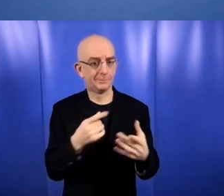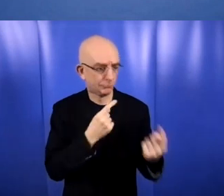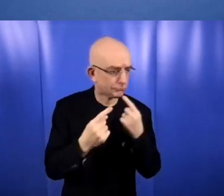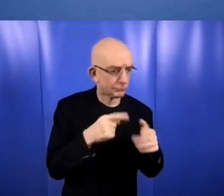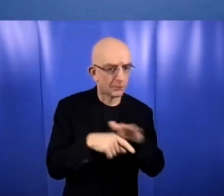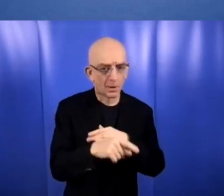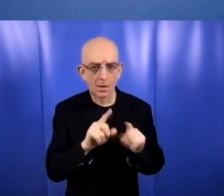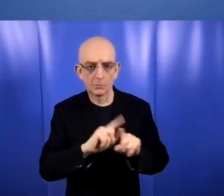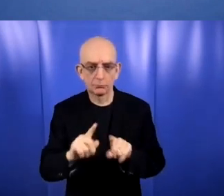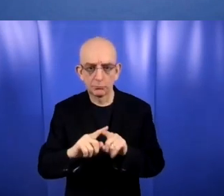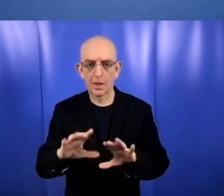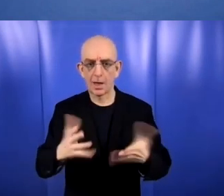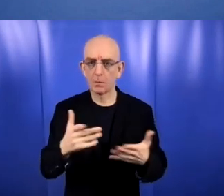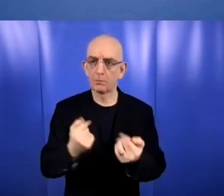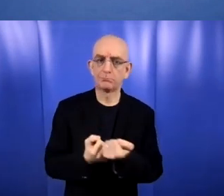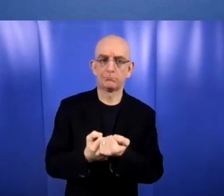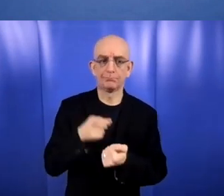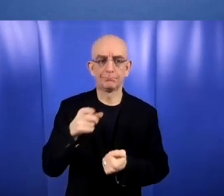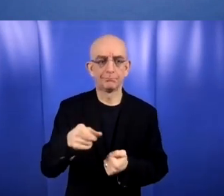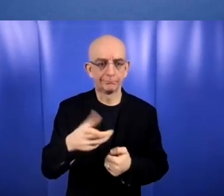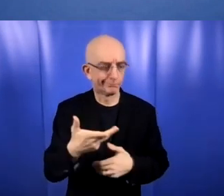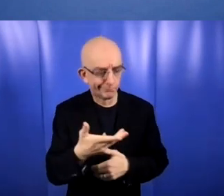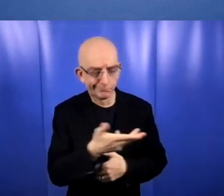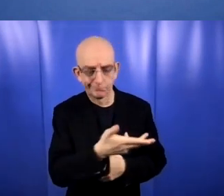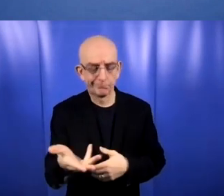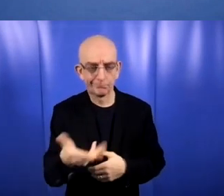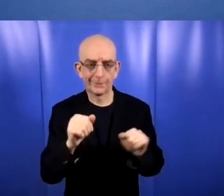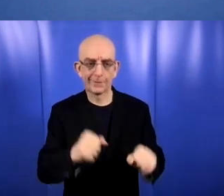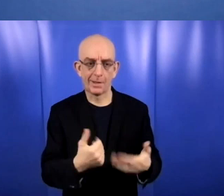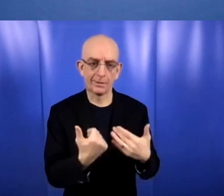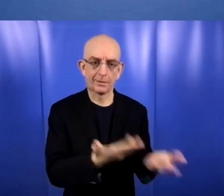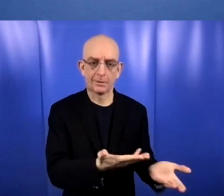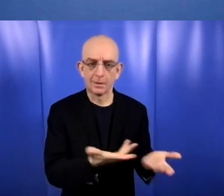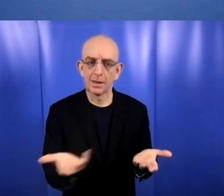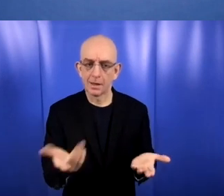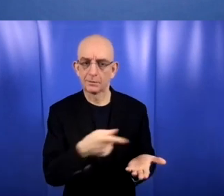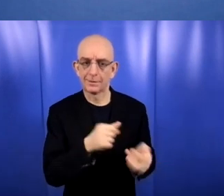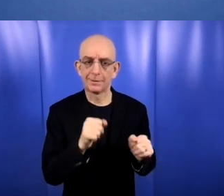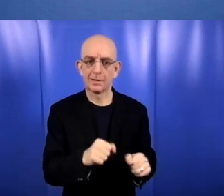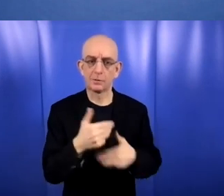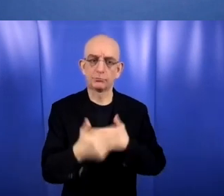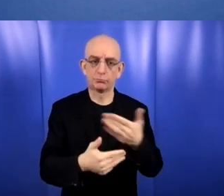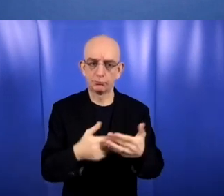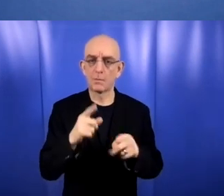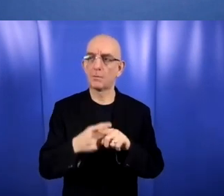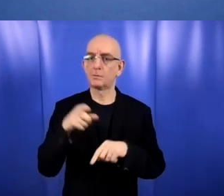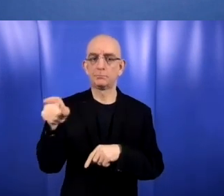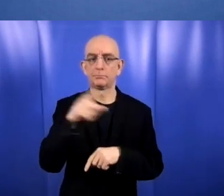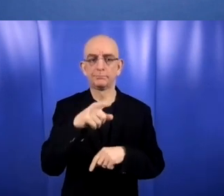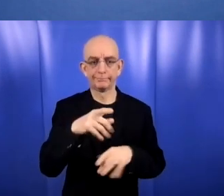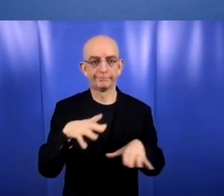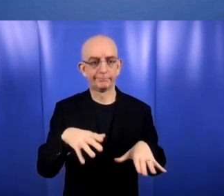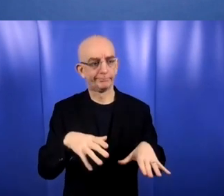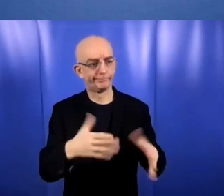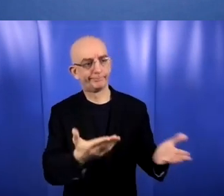particular regard, UNHCR's mandate is to try and achieve greater access for those persons